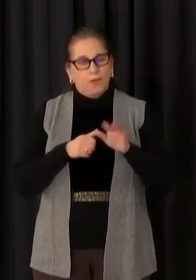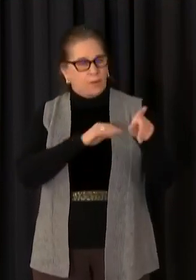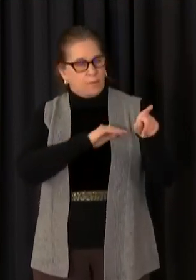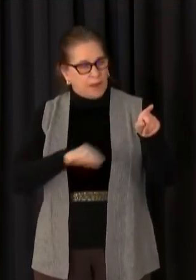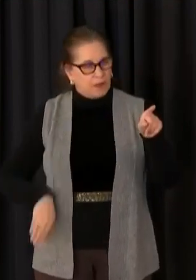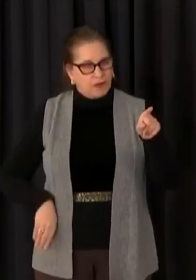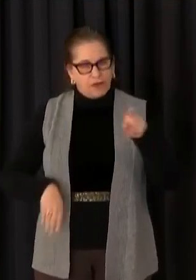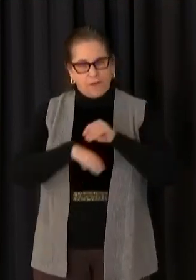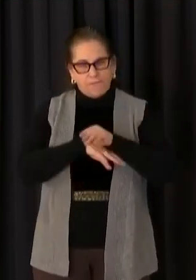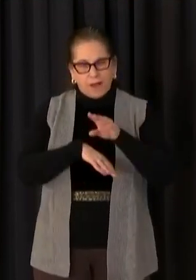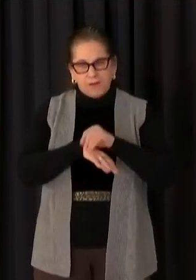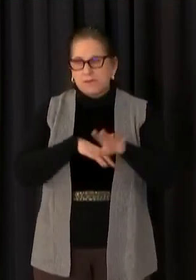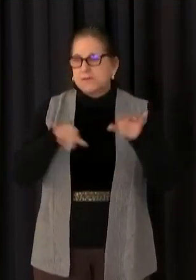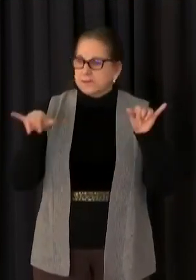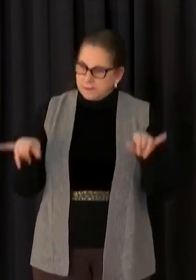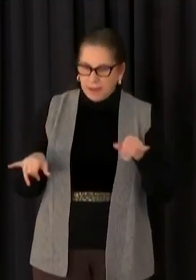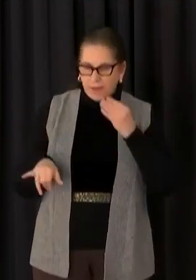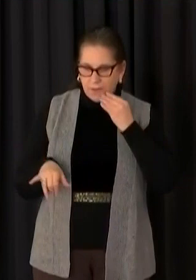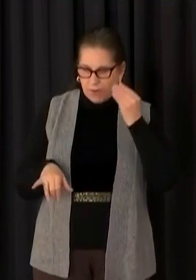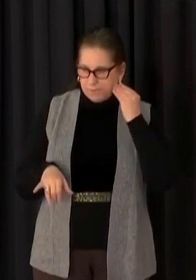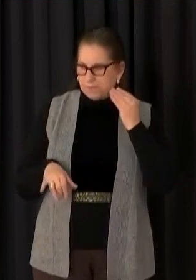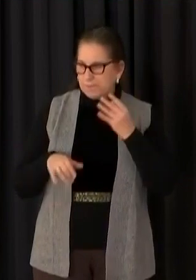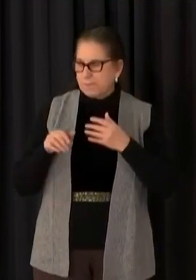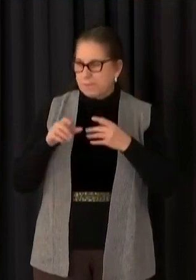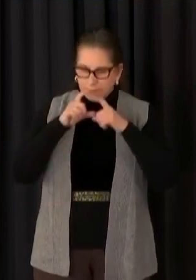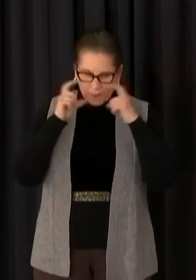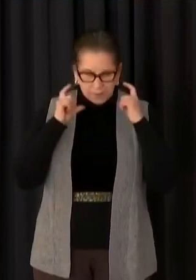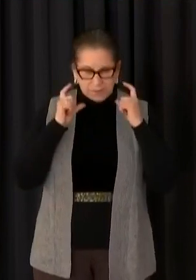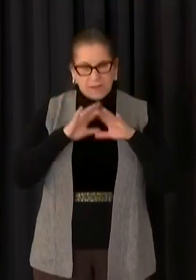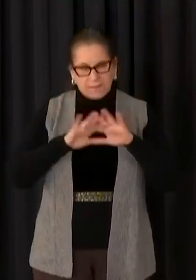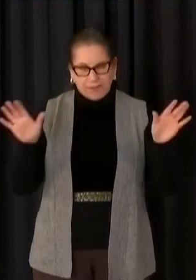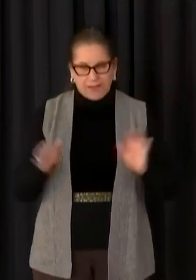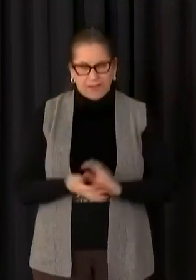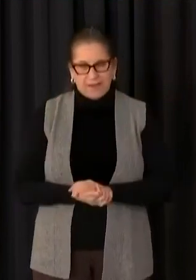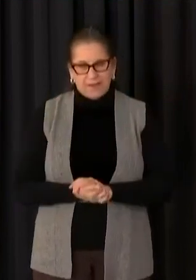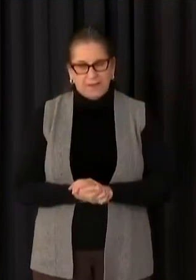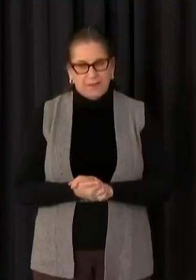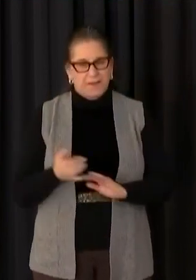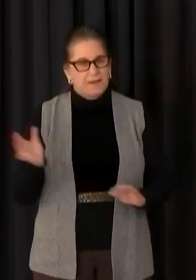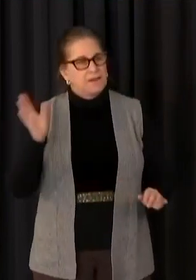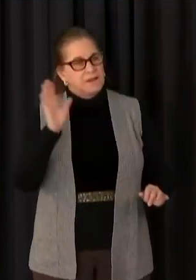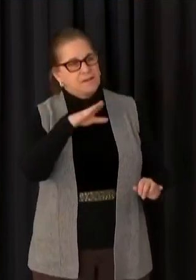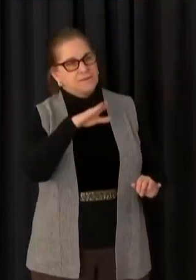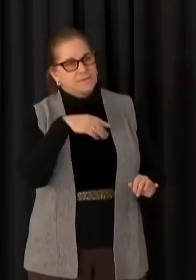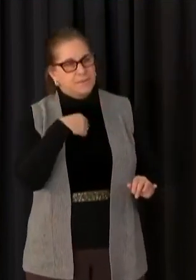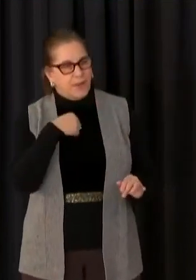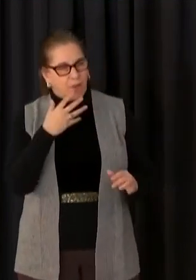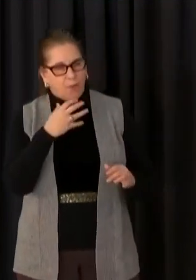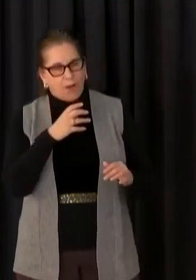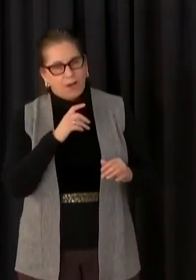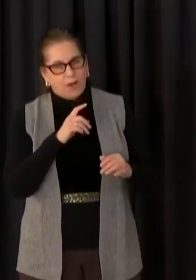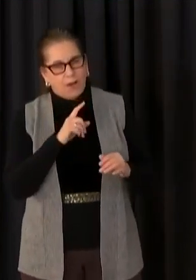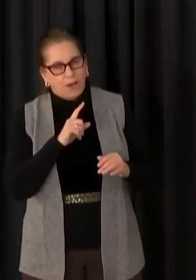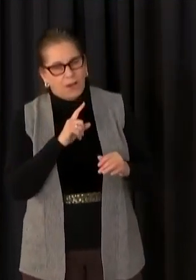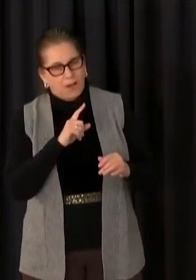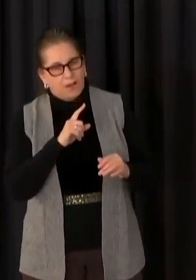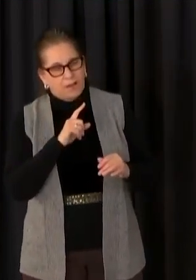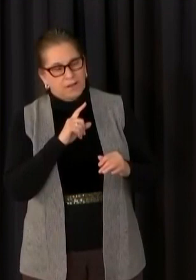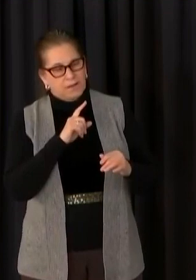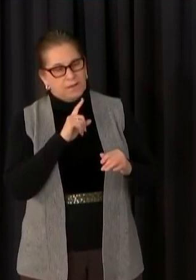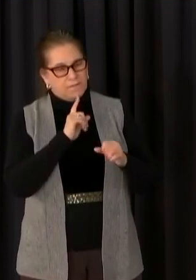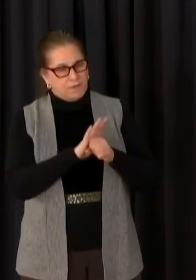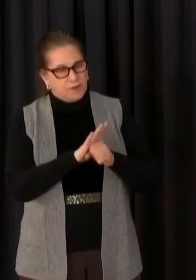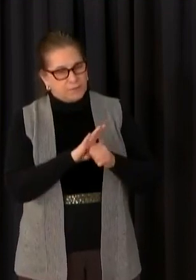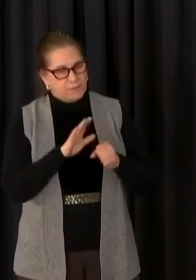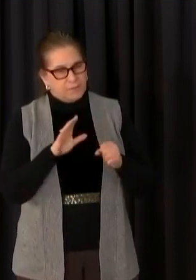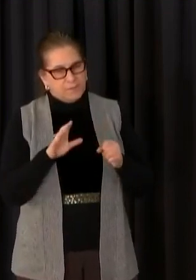mayor to not do that. And then the second question, I just wanted to confirm, does capital testing, I believe